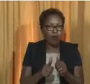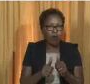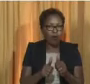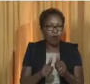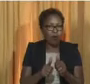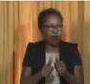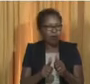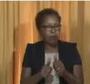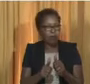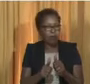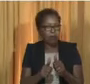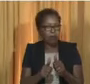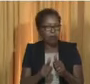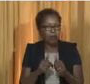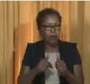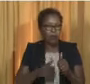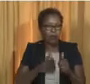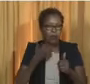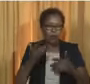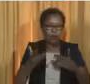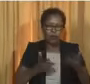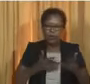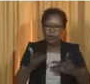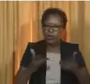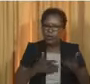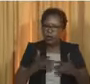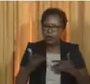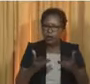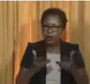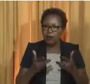I have considered the dictum in that case